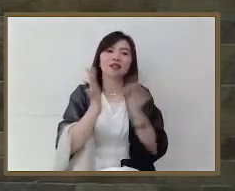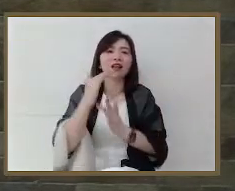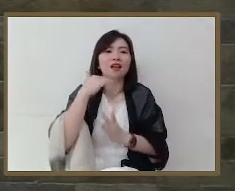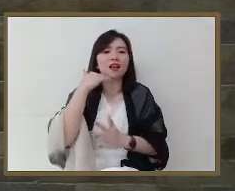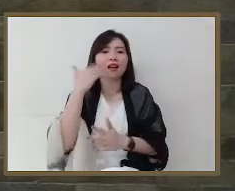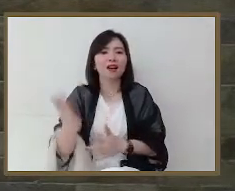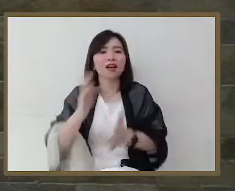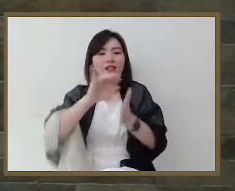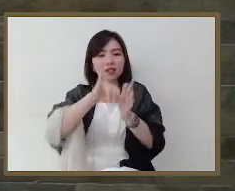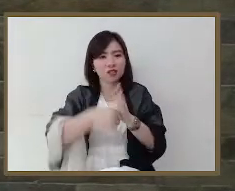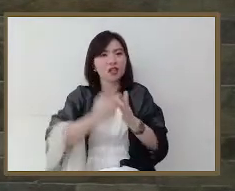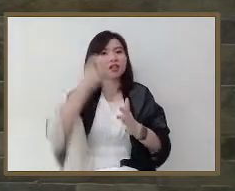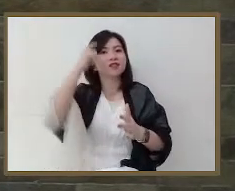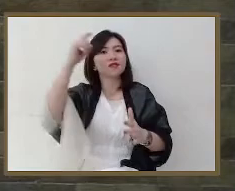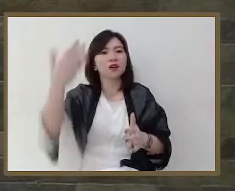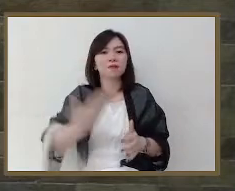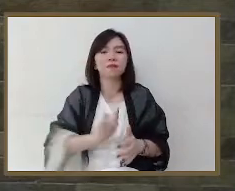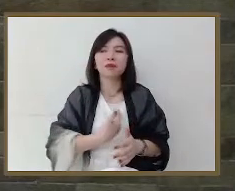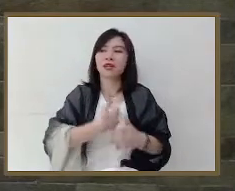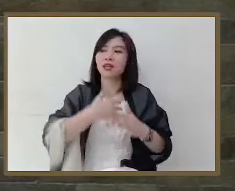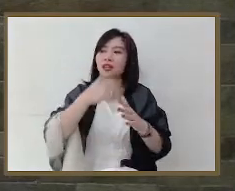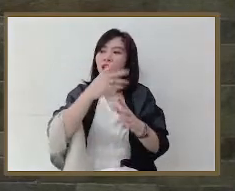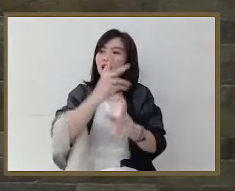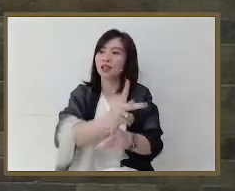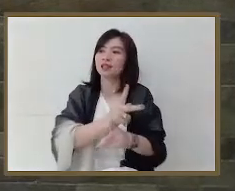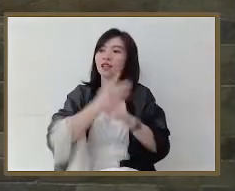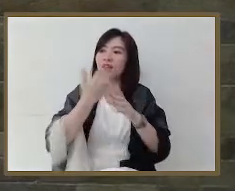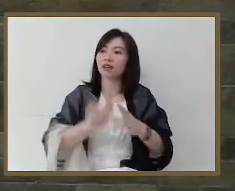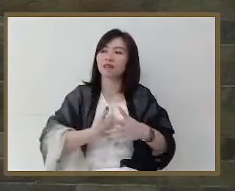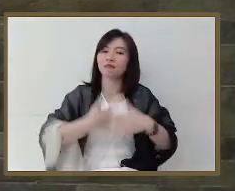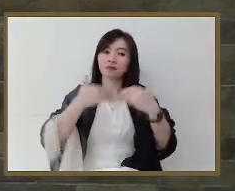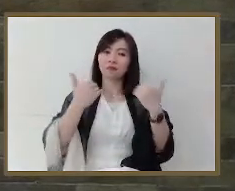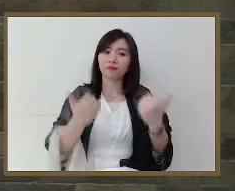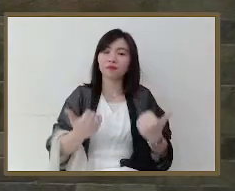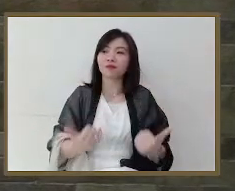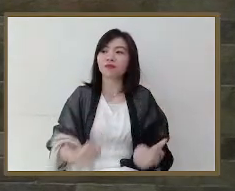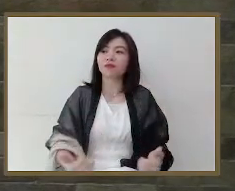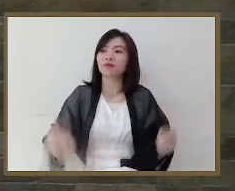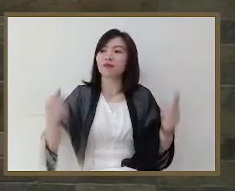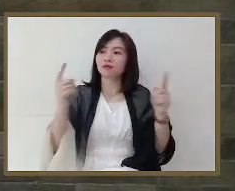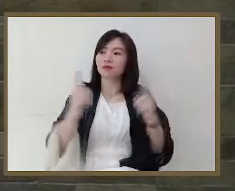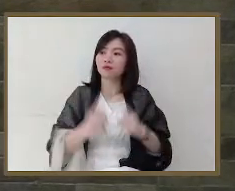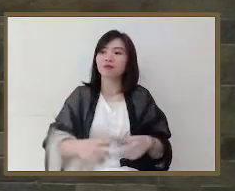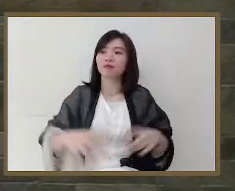Jesus died just for me. Take me back.